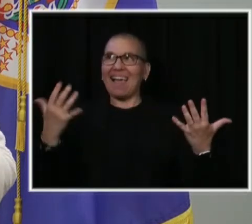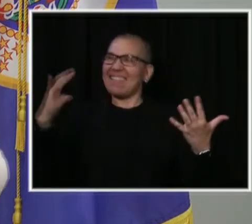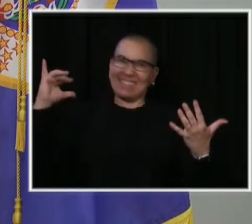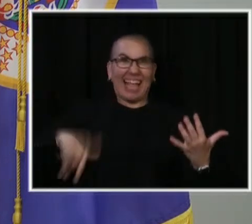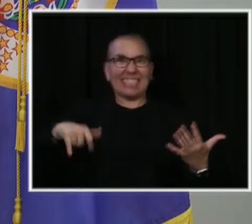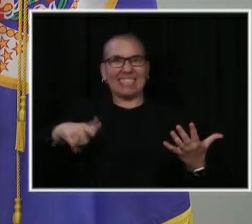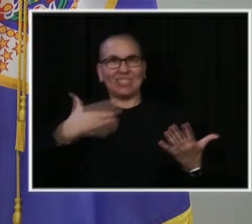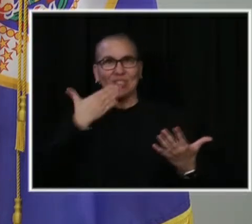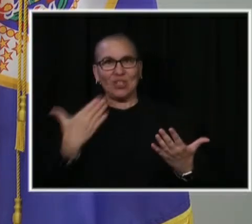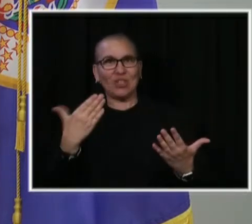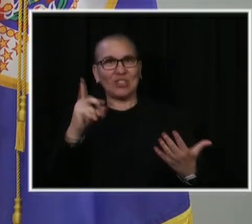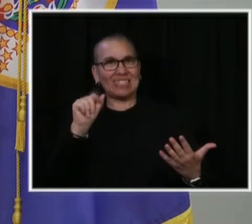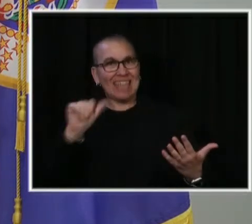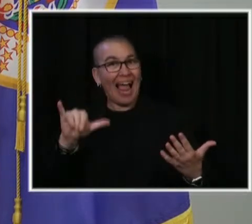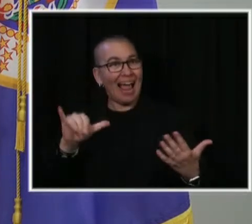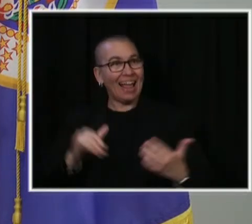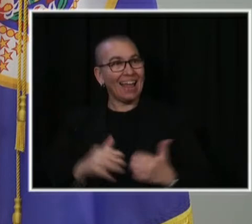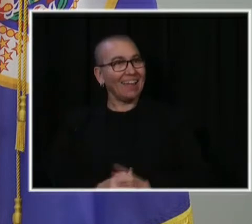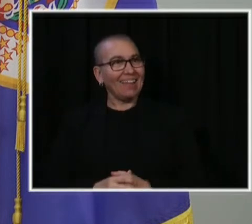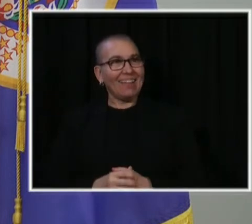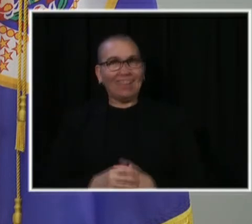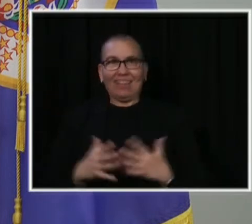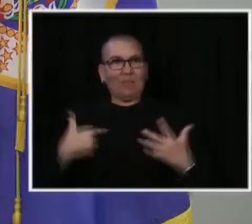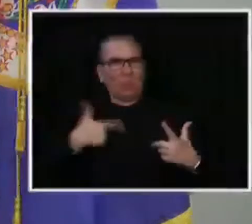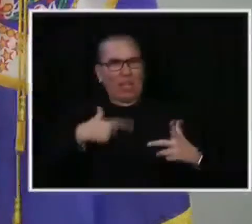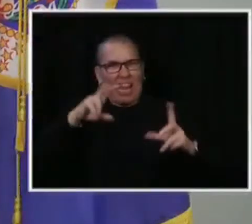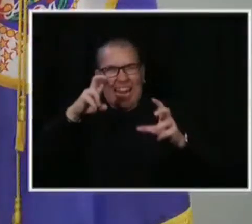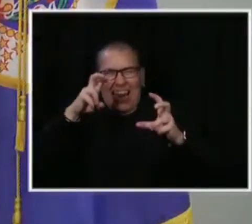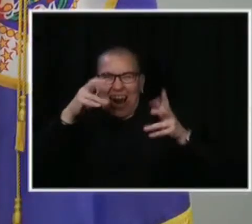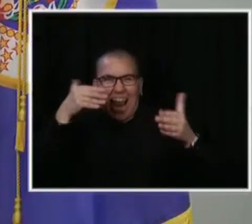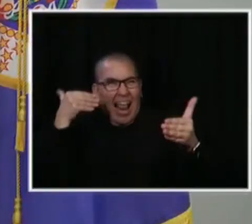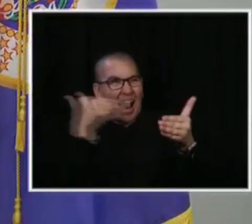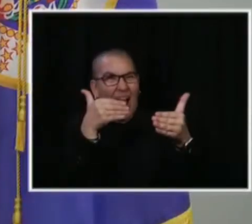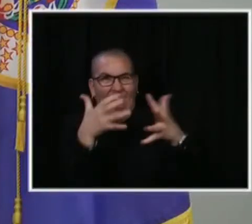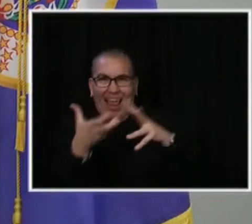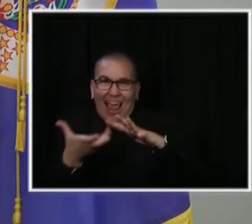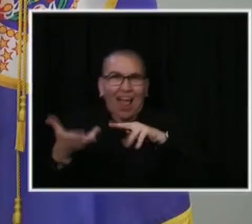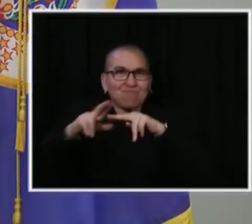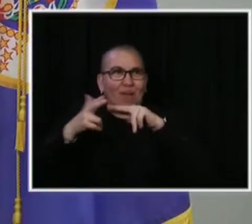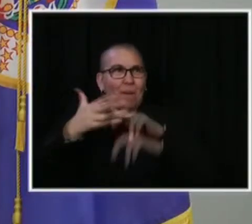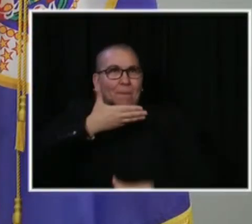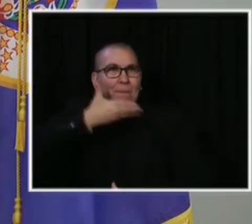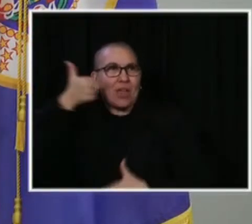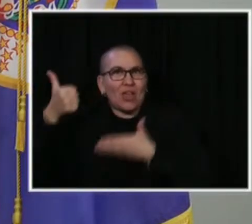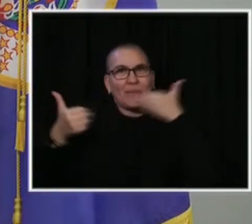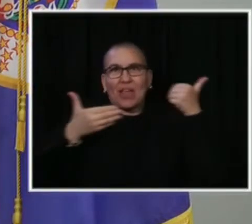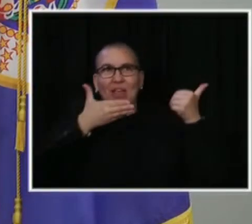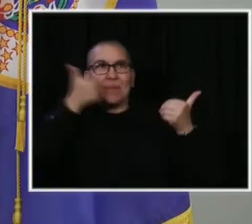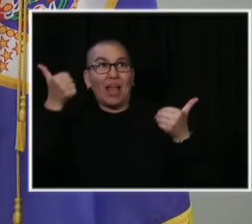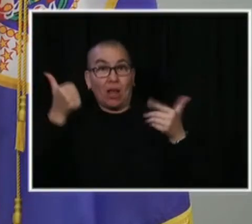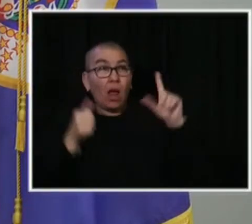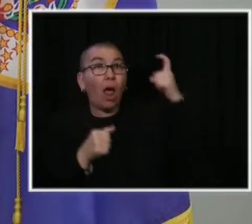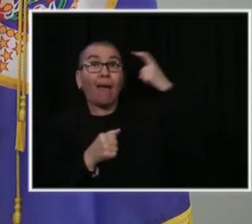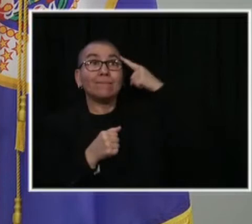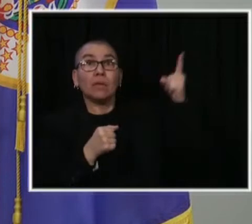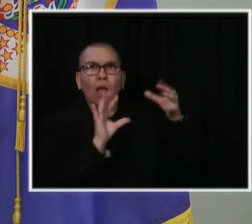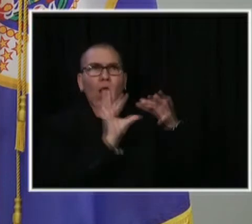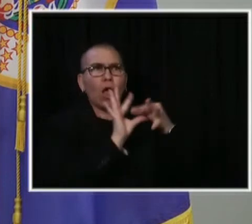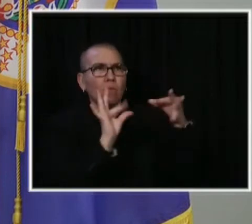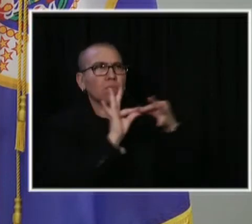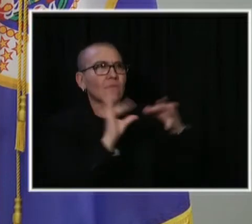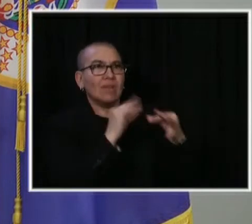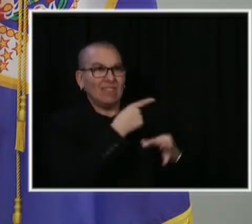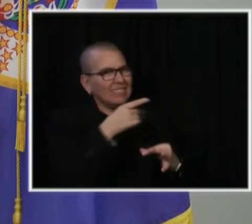to increasing connectivity and normalcy. But as the governor has said, and I will say more in a minute, we do still have some